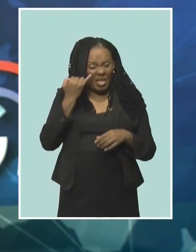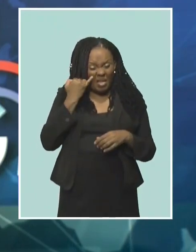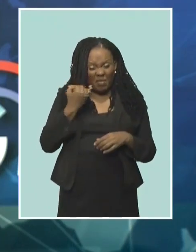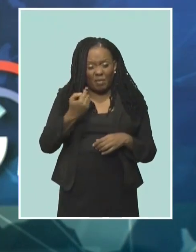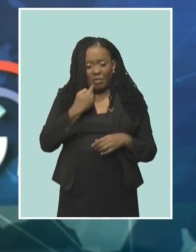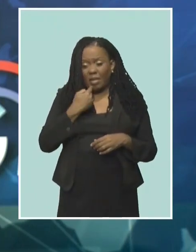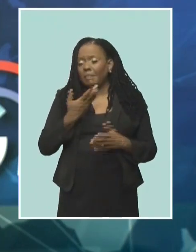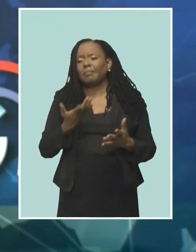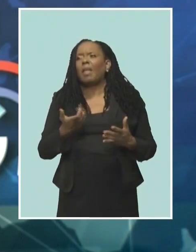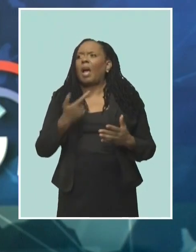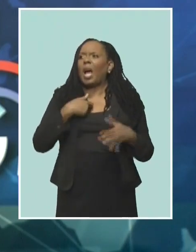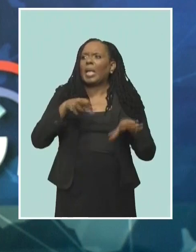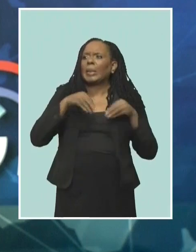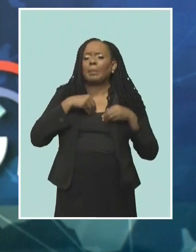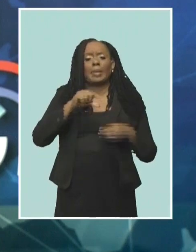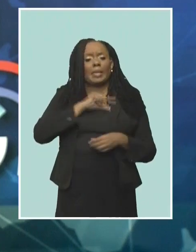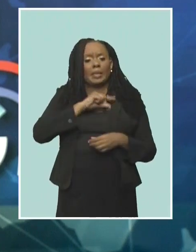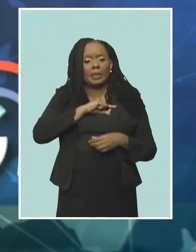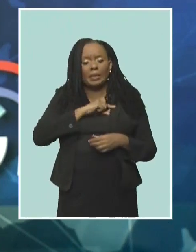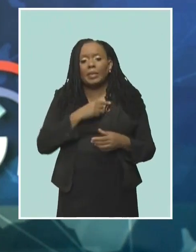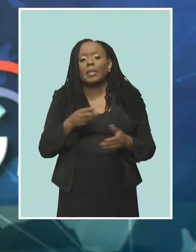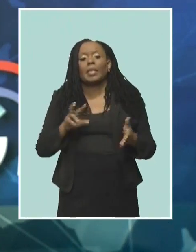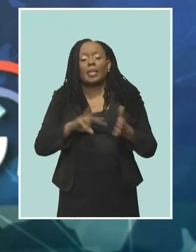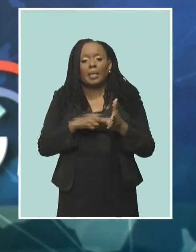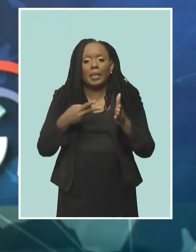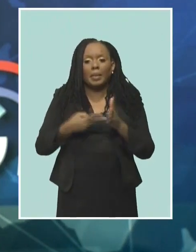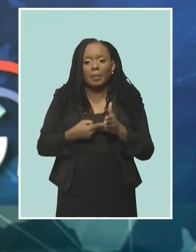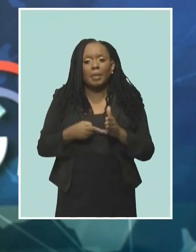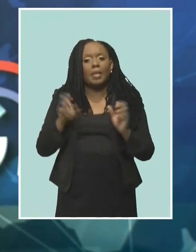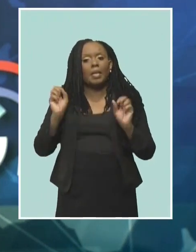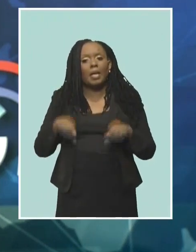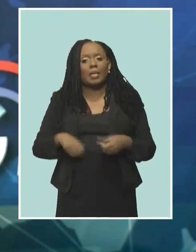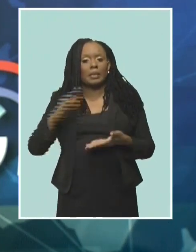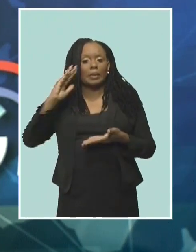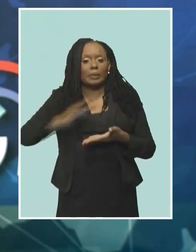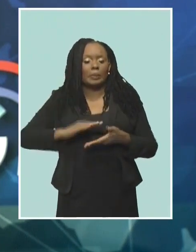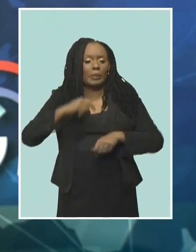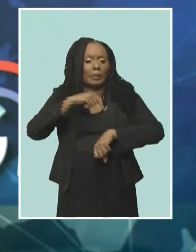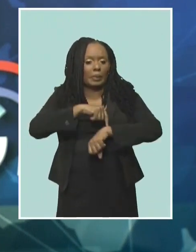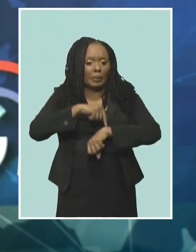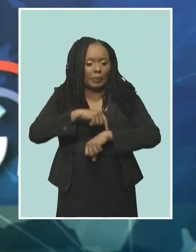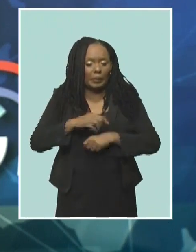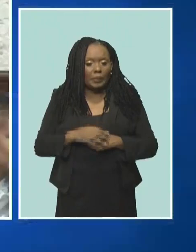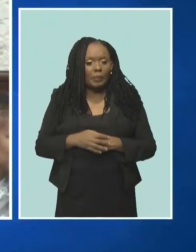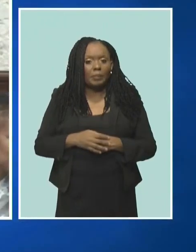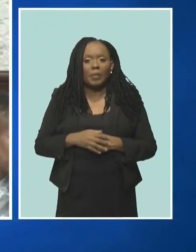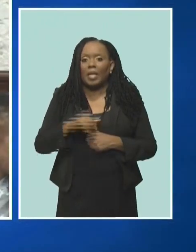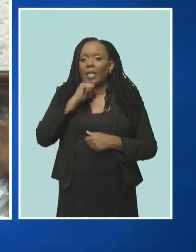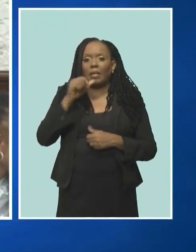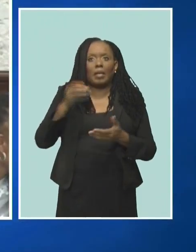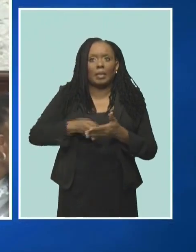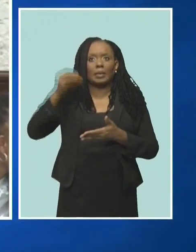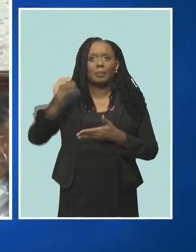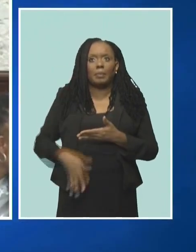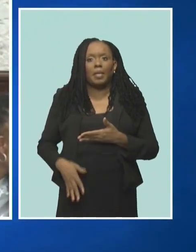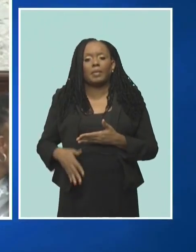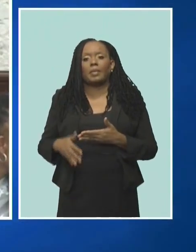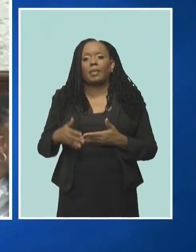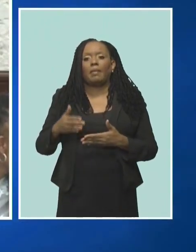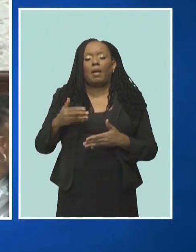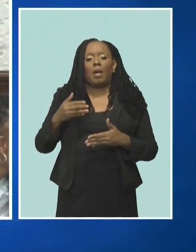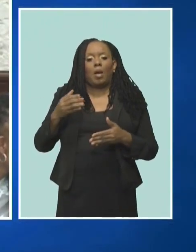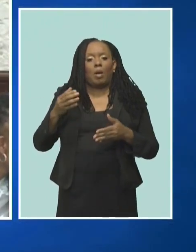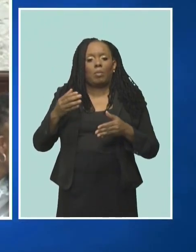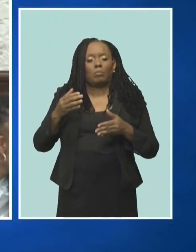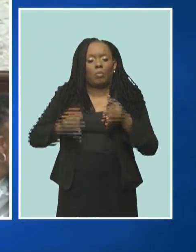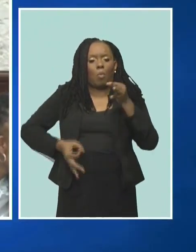plea. Mr. Marshall says it cuts down on the need for expensive trials. Plea bargaining already happens in Barbados